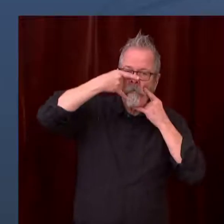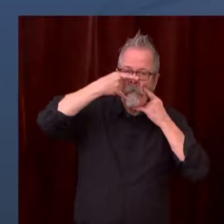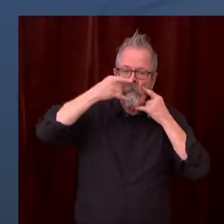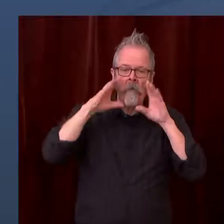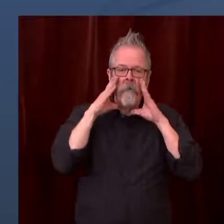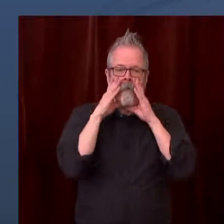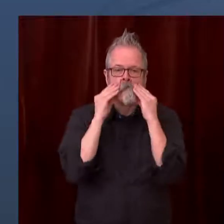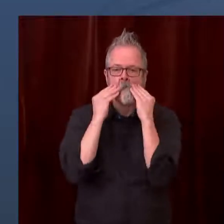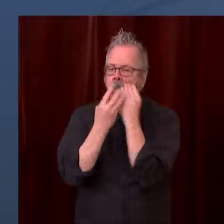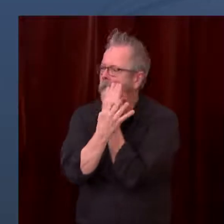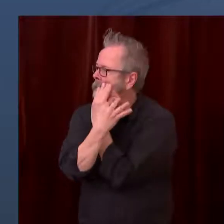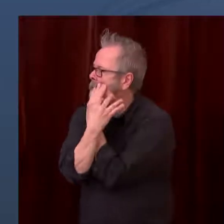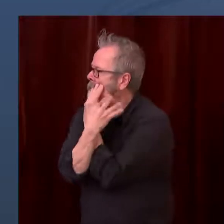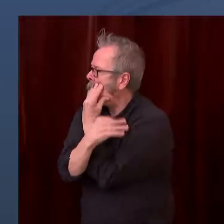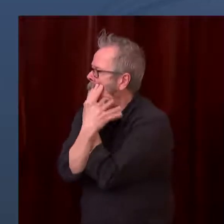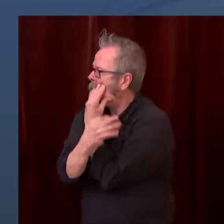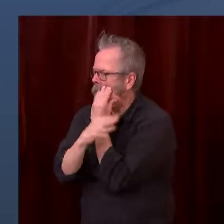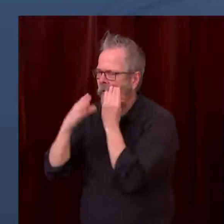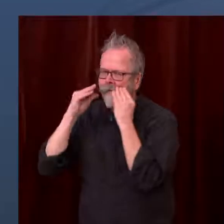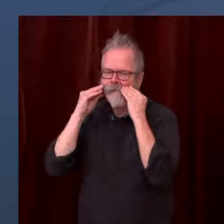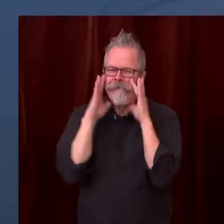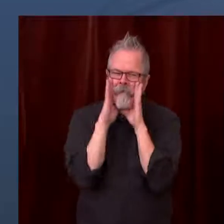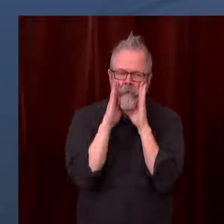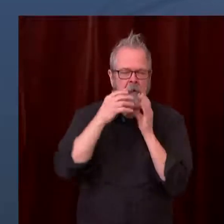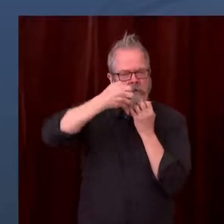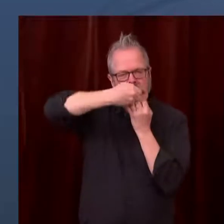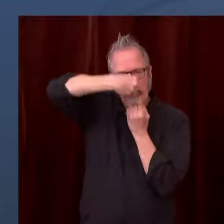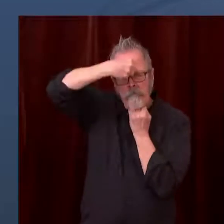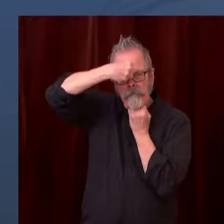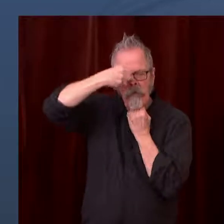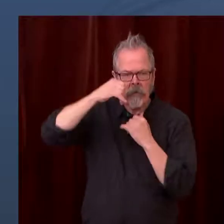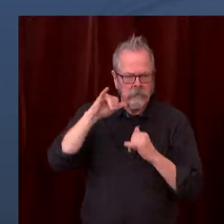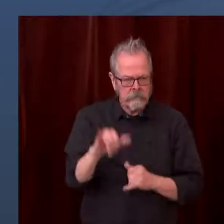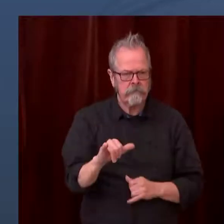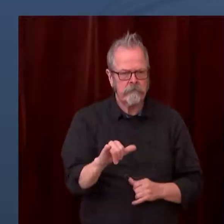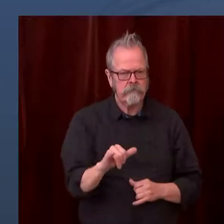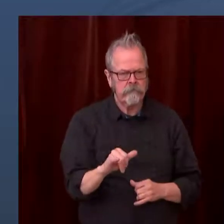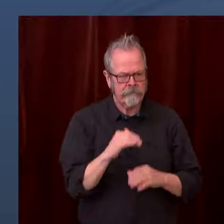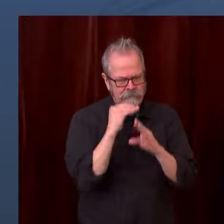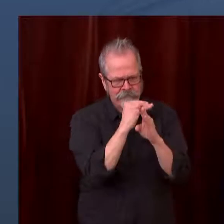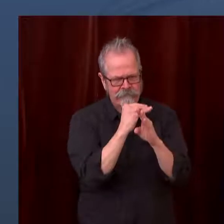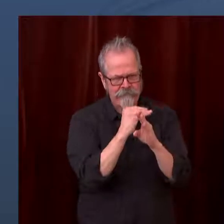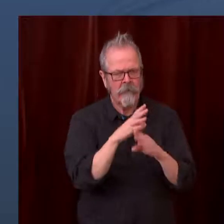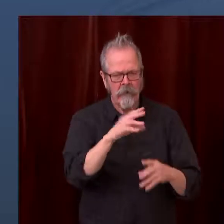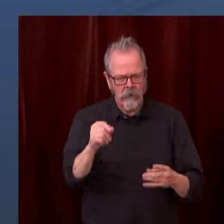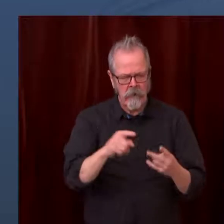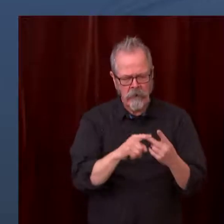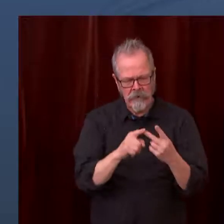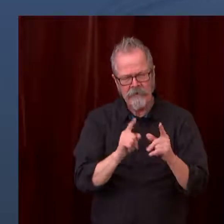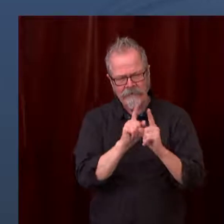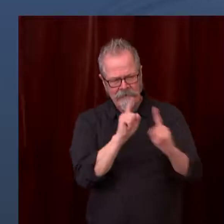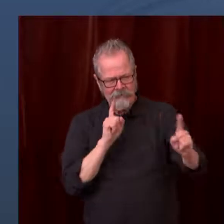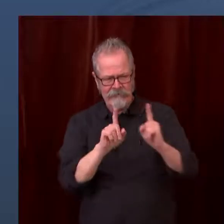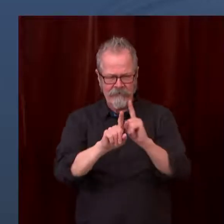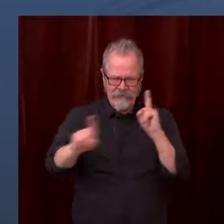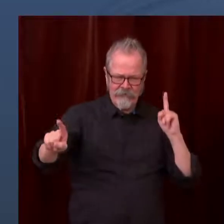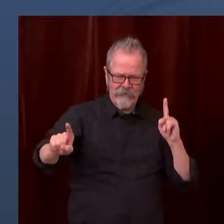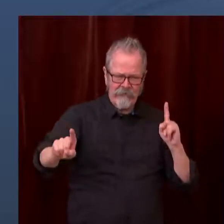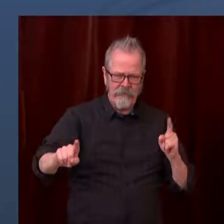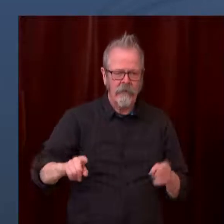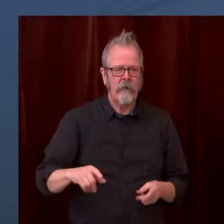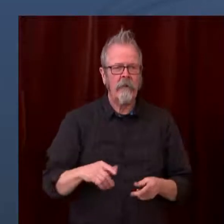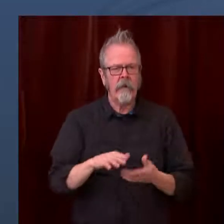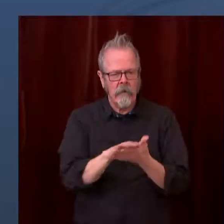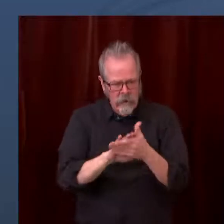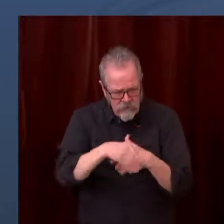also that we wash our hands, watch our distance, and certainly stay away from crowds, and do everything we can to help fight this pandemic.